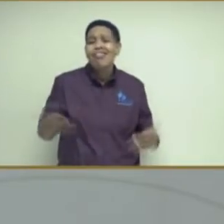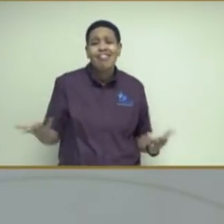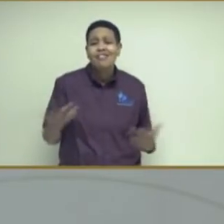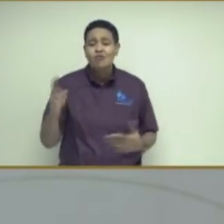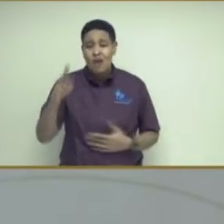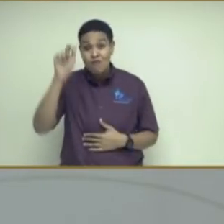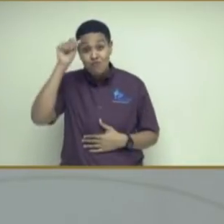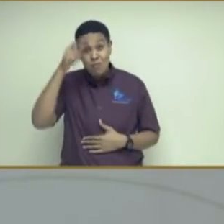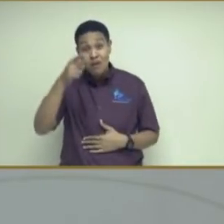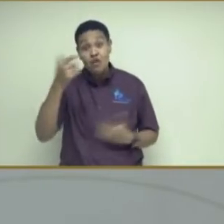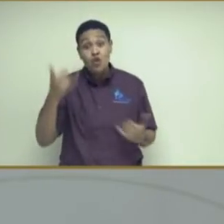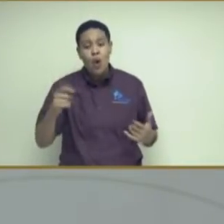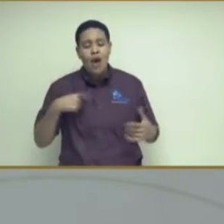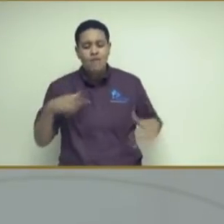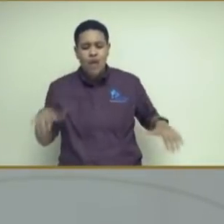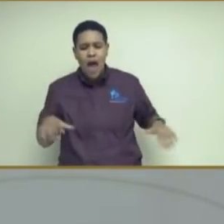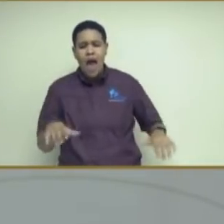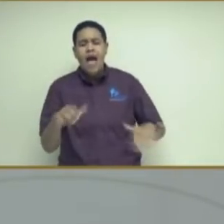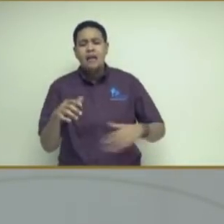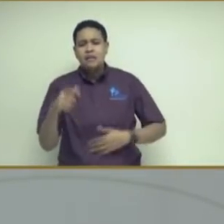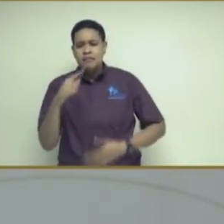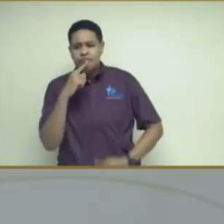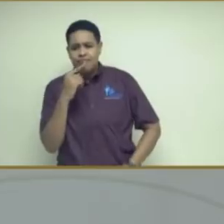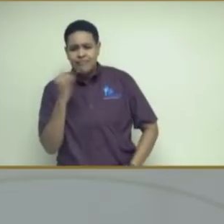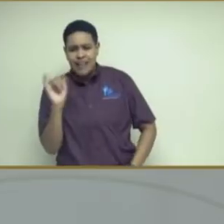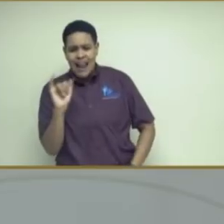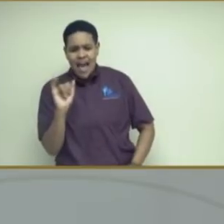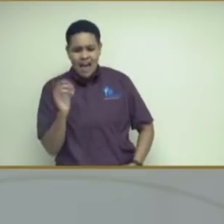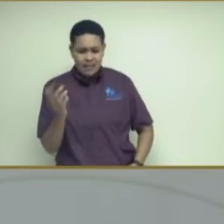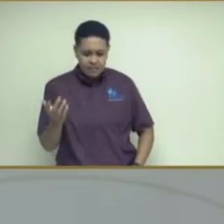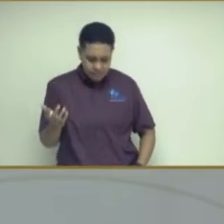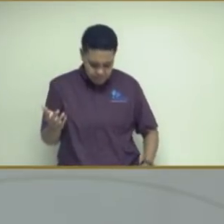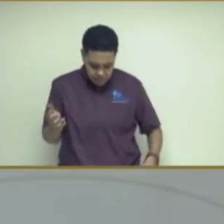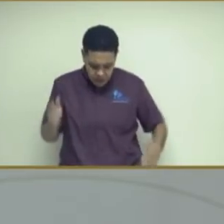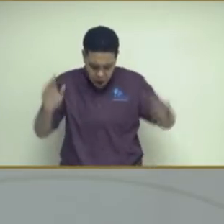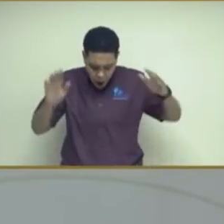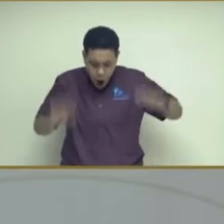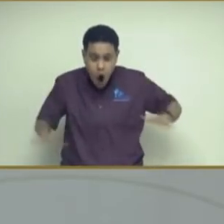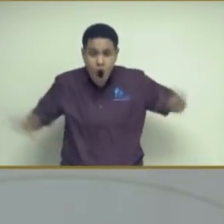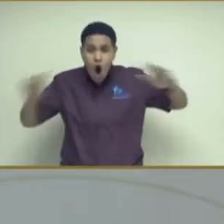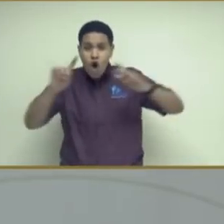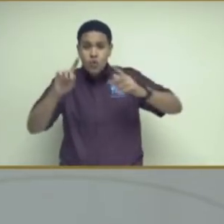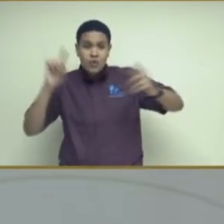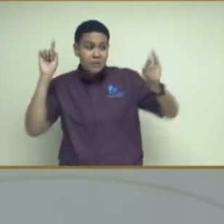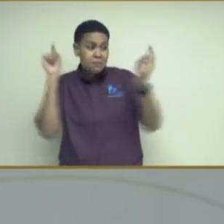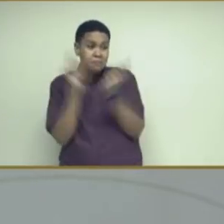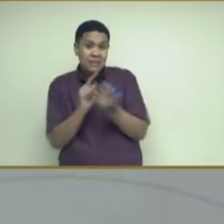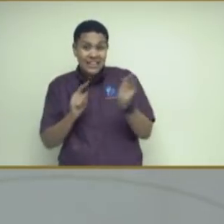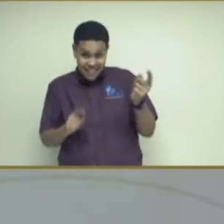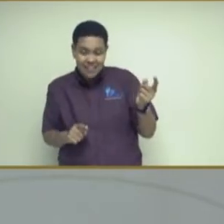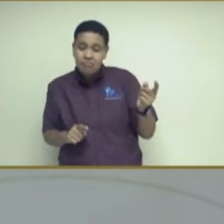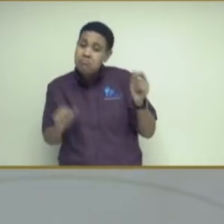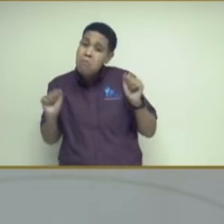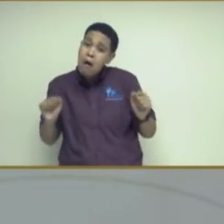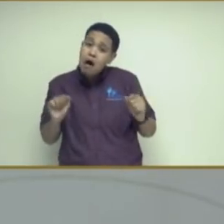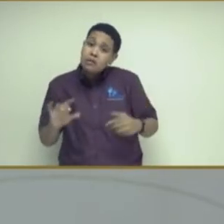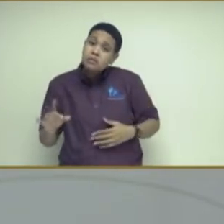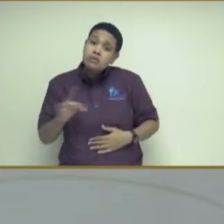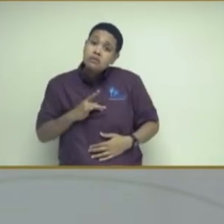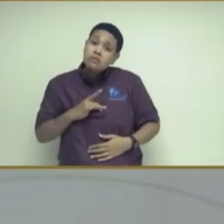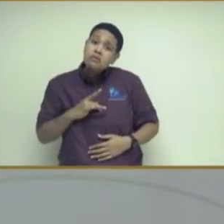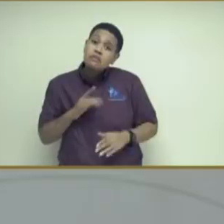remember that they have to act as if everybody that you come in contact with could possibly